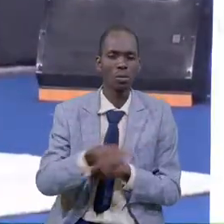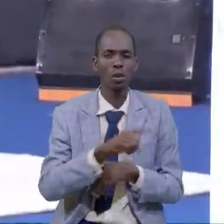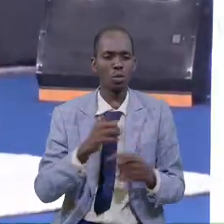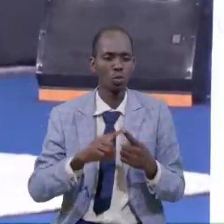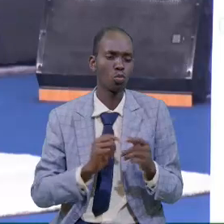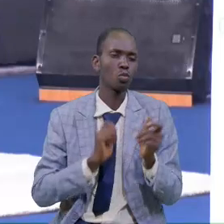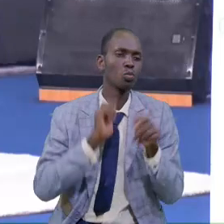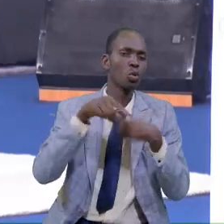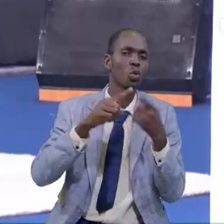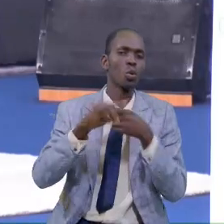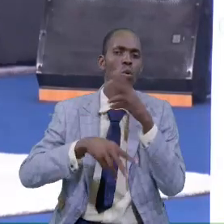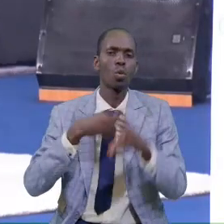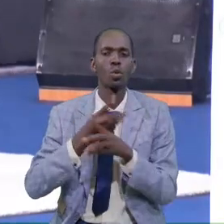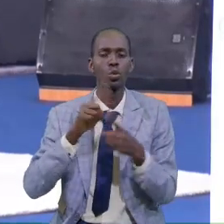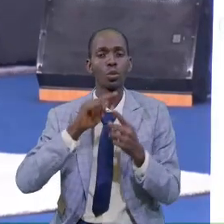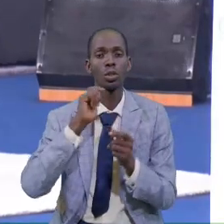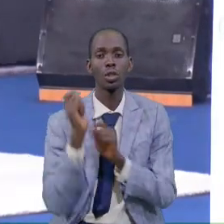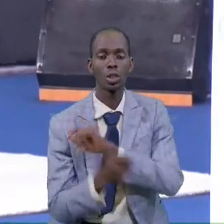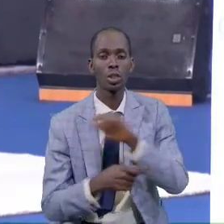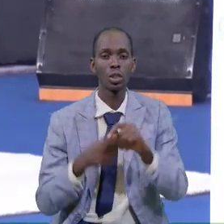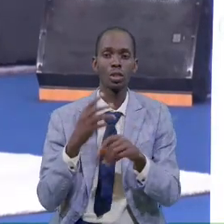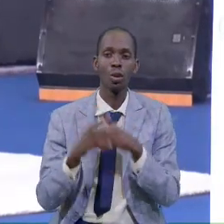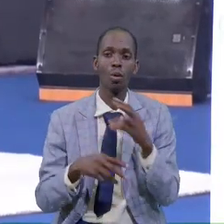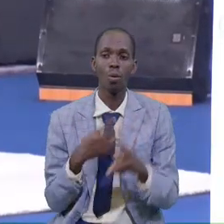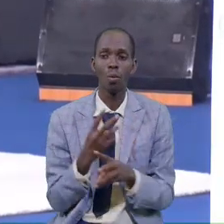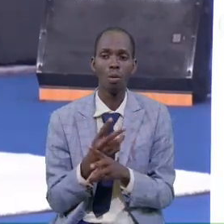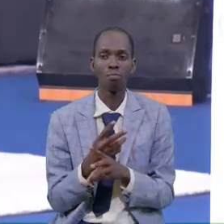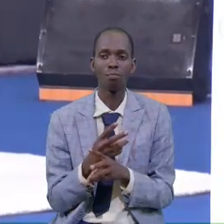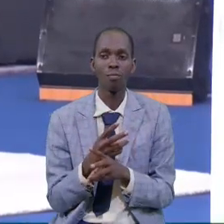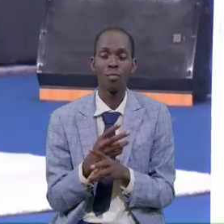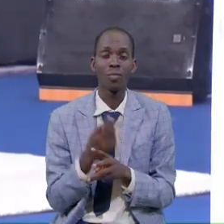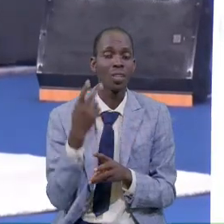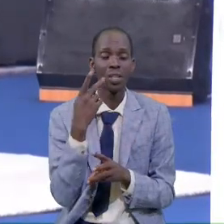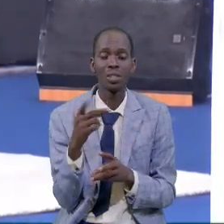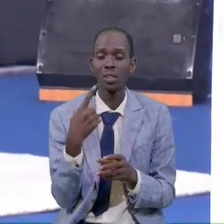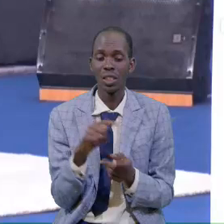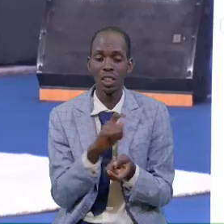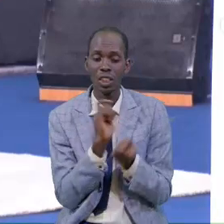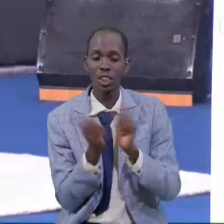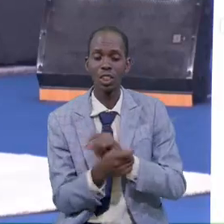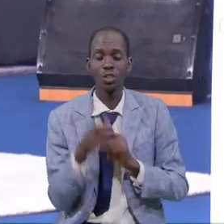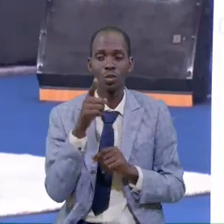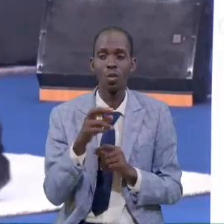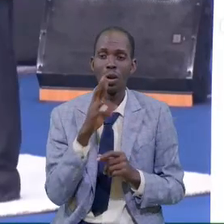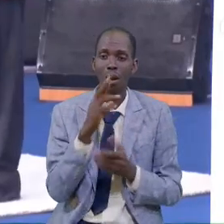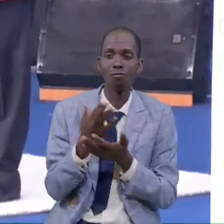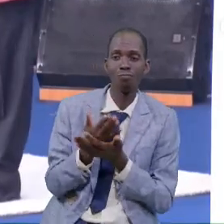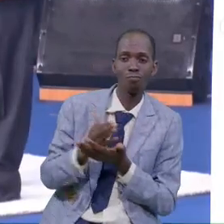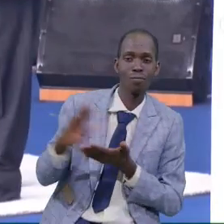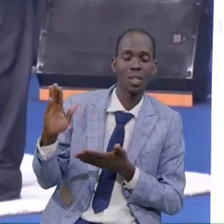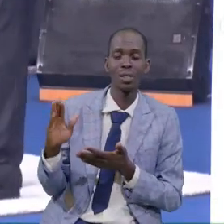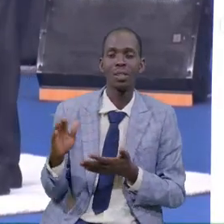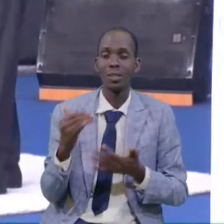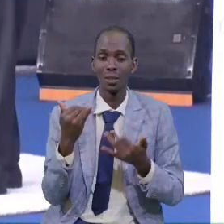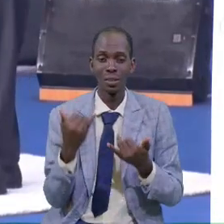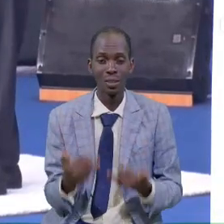the change that you are resisting, the change that ought to take place now, that change will